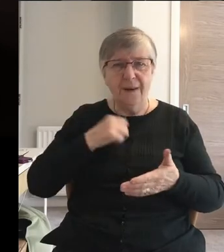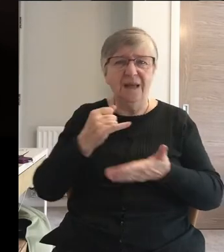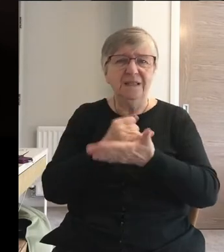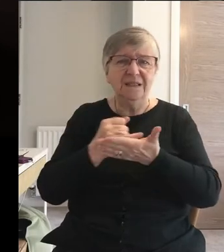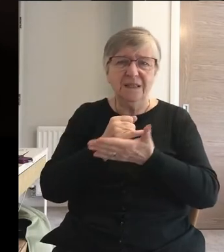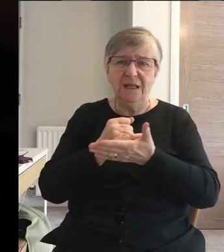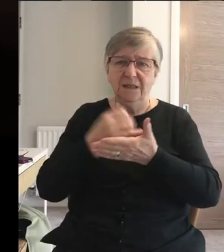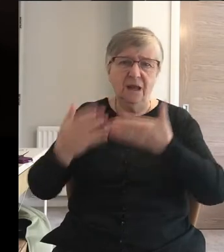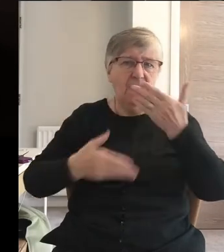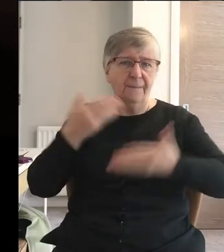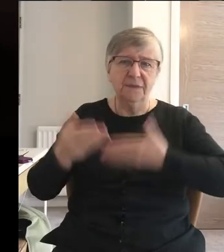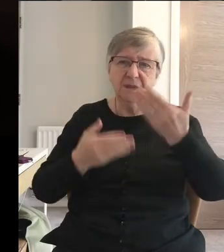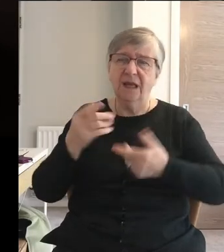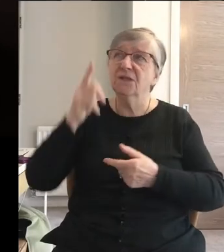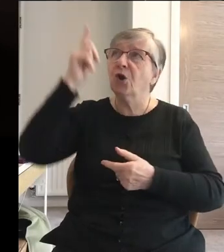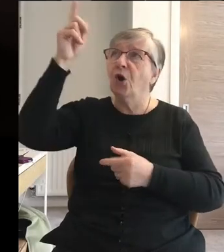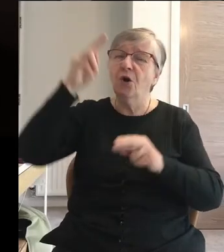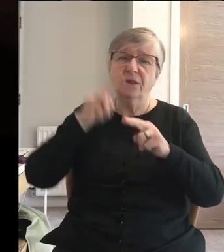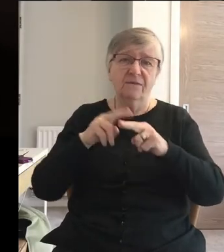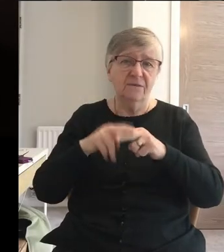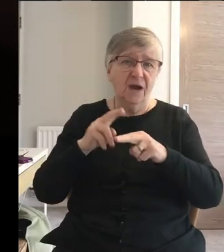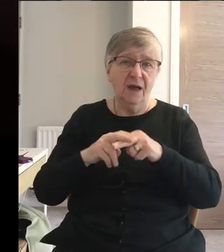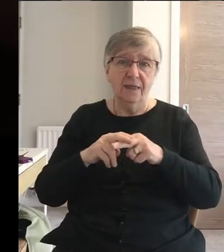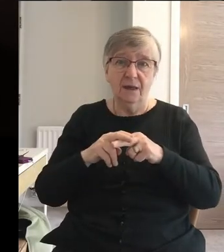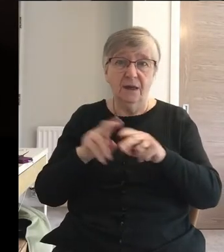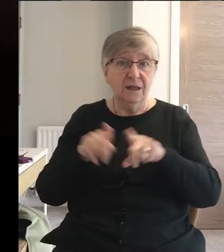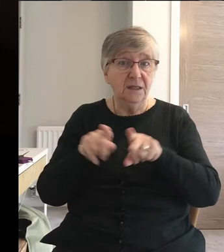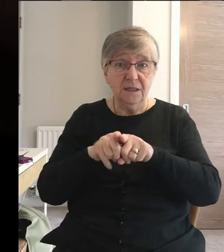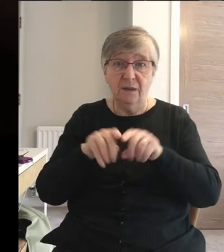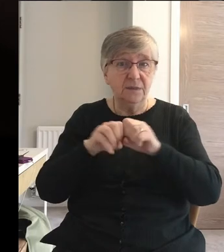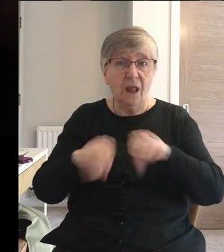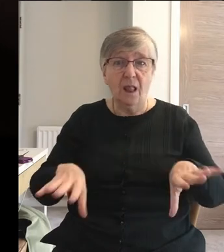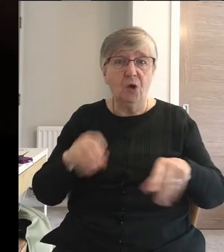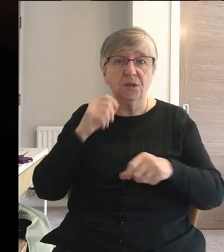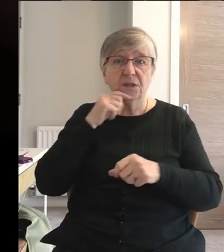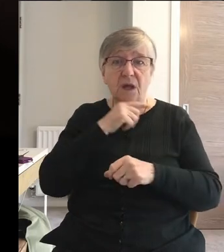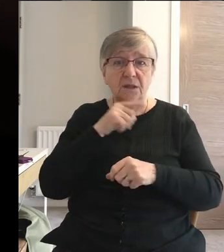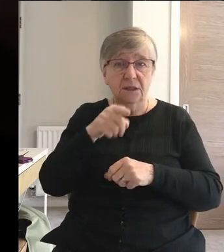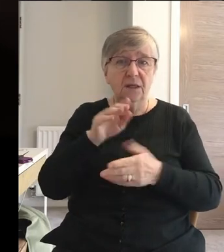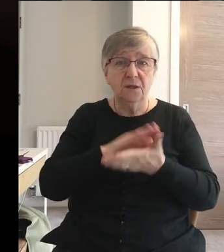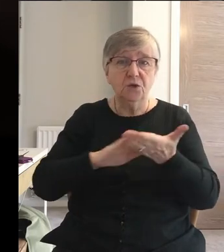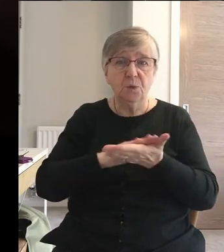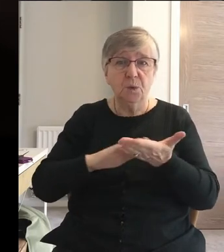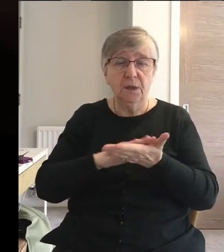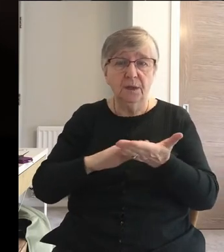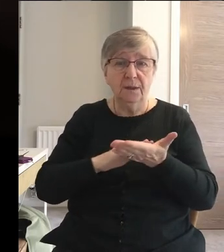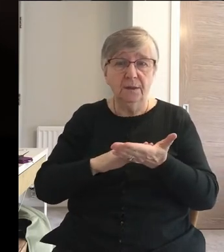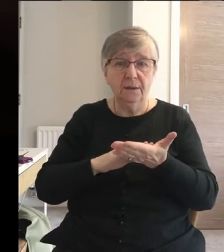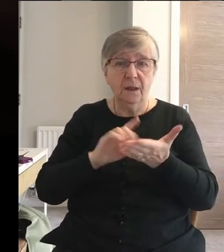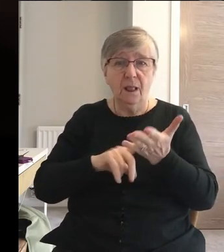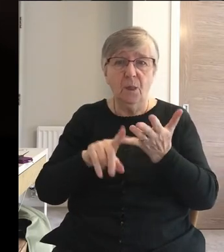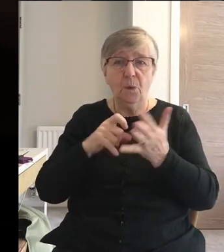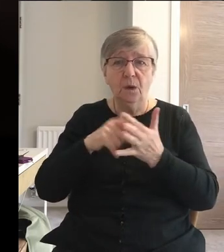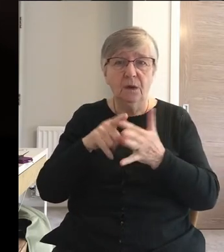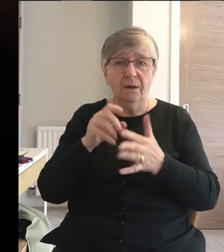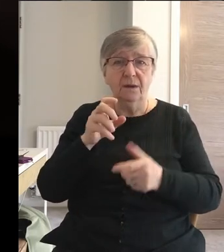because we've disappointed the Father. Again, just like the lost son in the story in Luke 15.